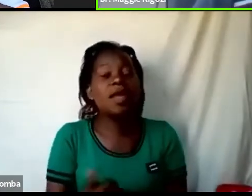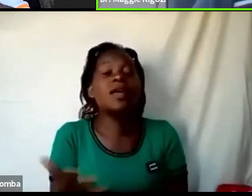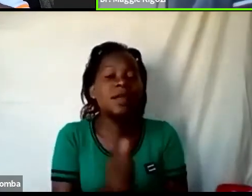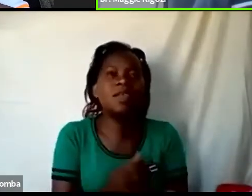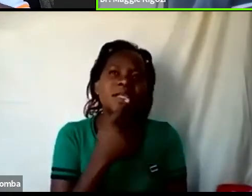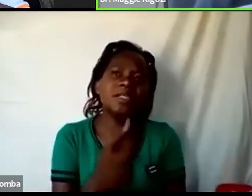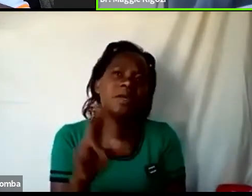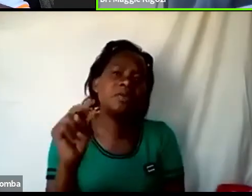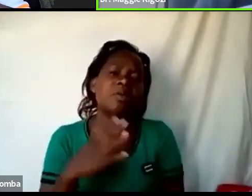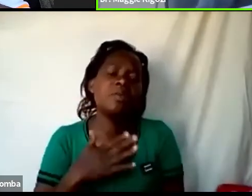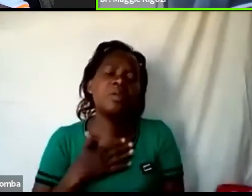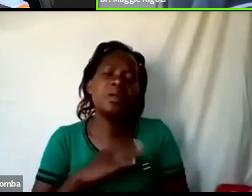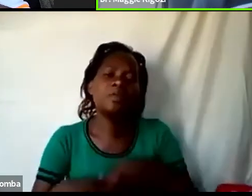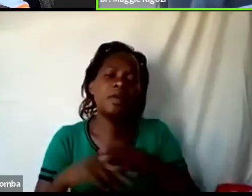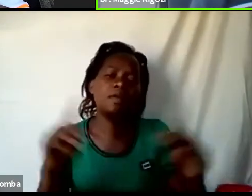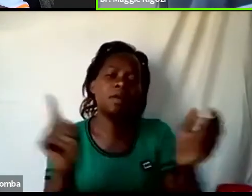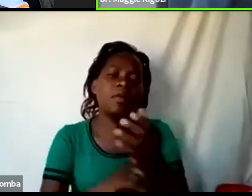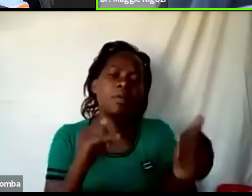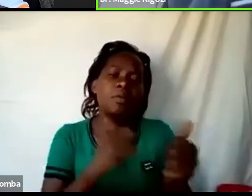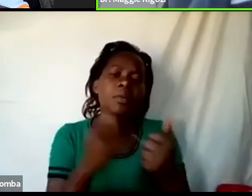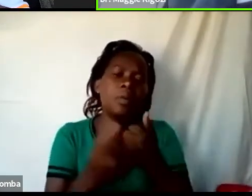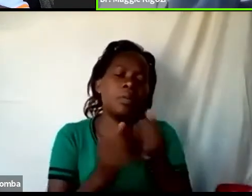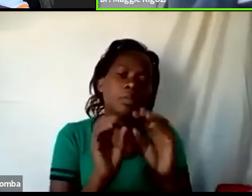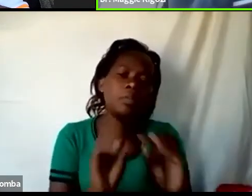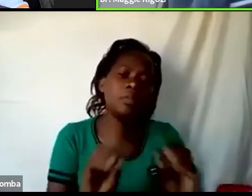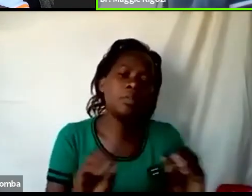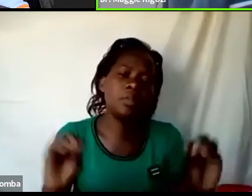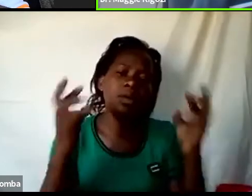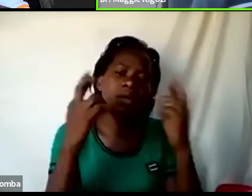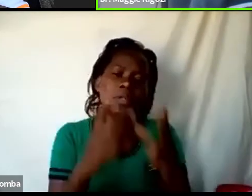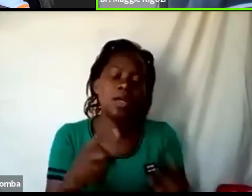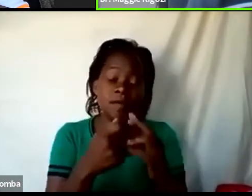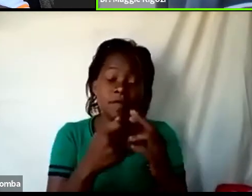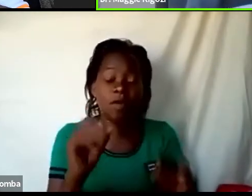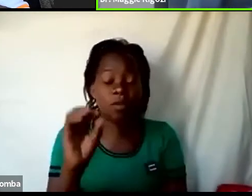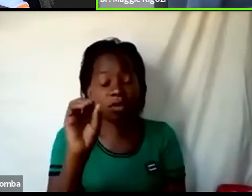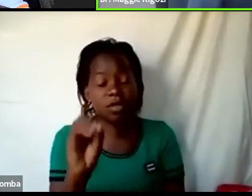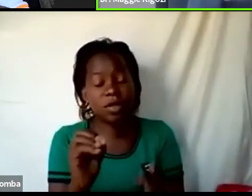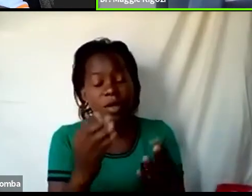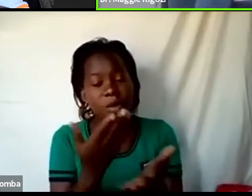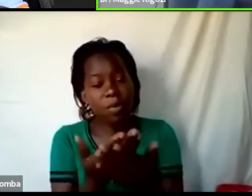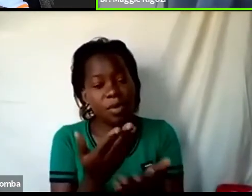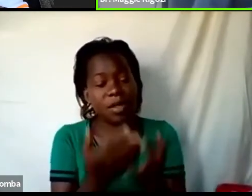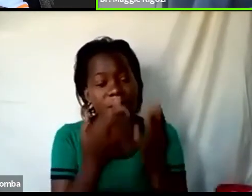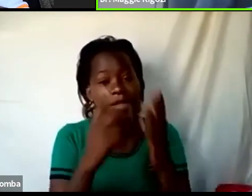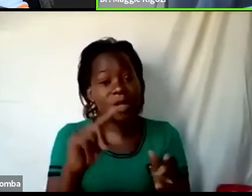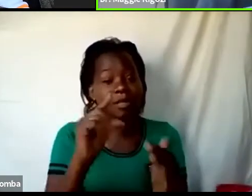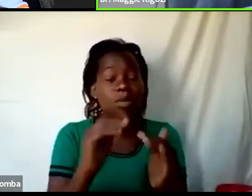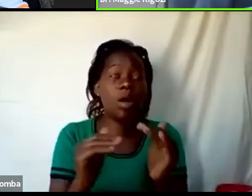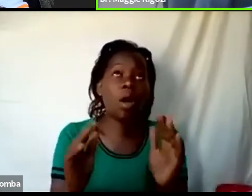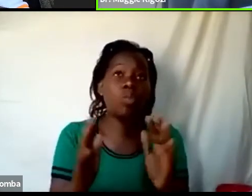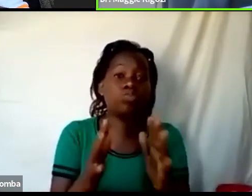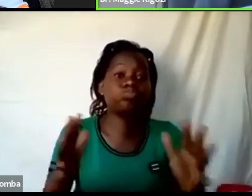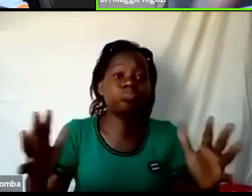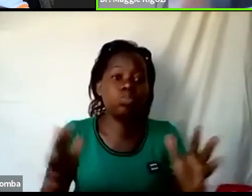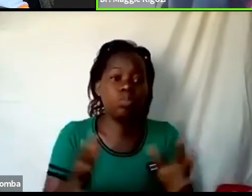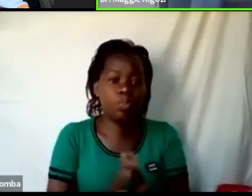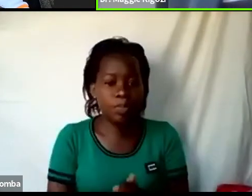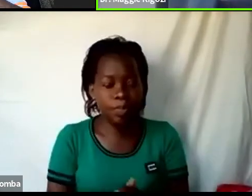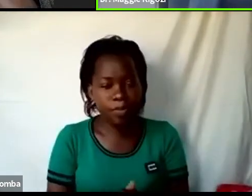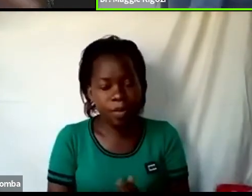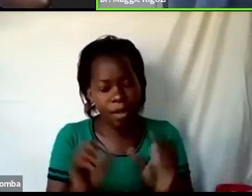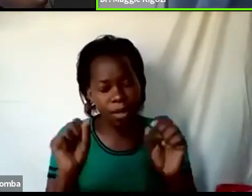and I'm starting from zero. So start small and grow. That is also possible. Then the other, today